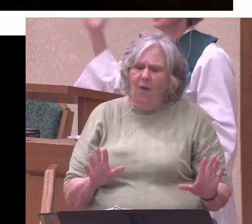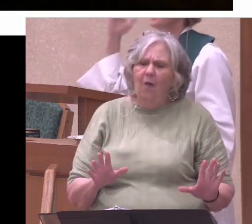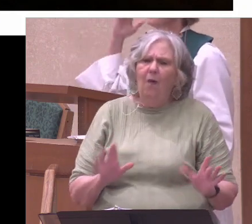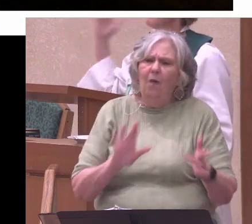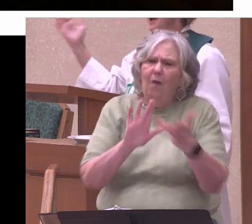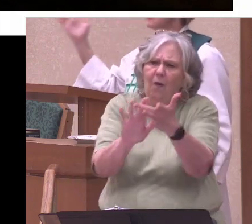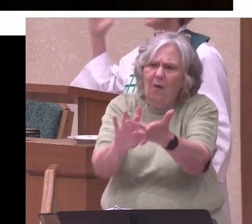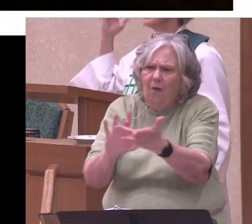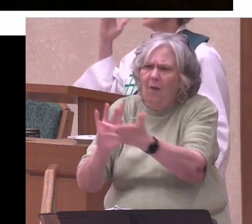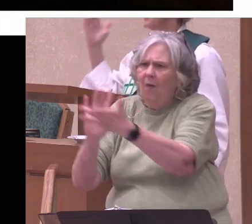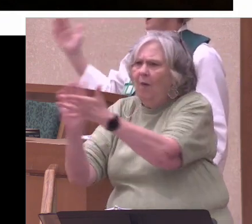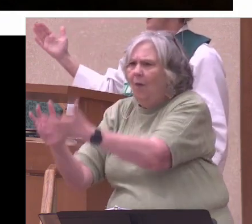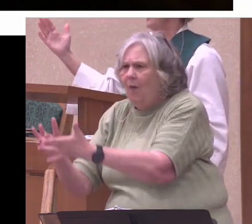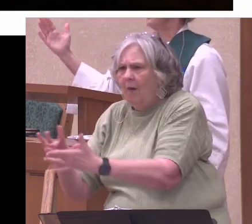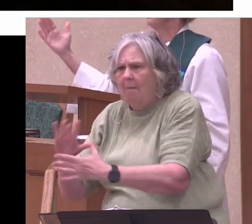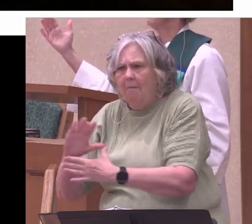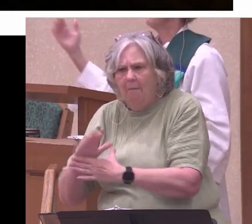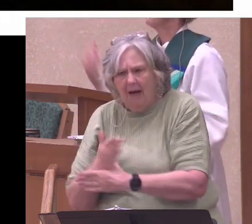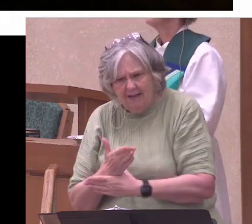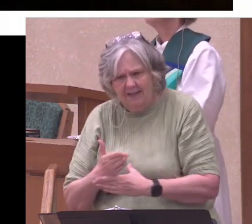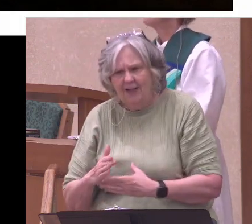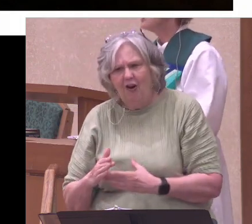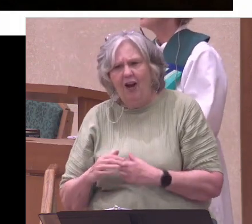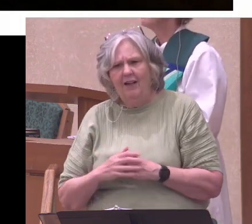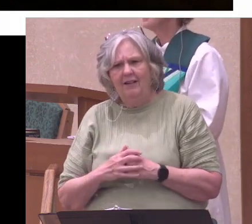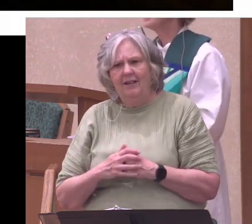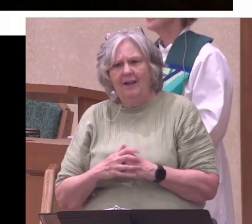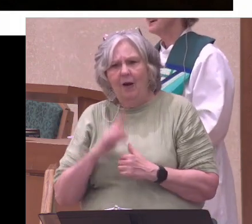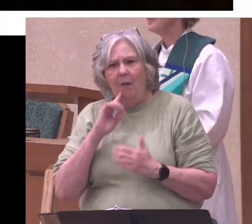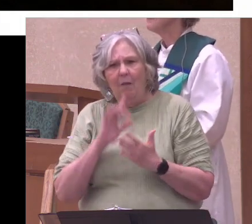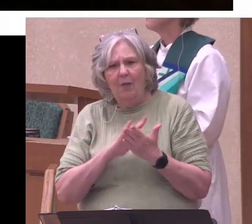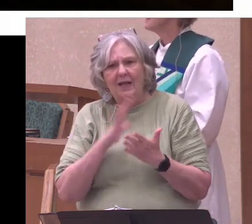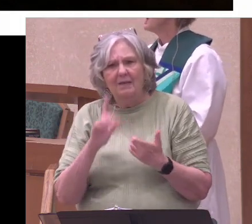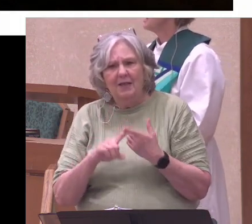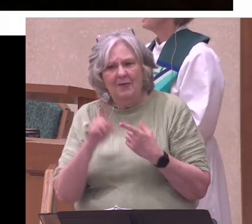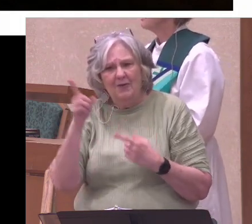out and pass it on. Praise be to God. Amen.